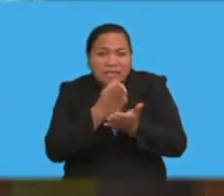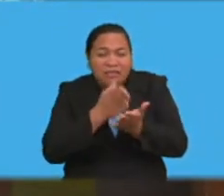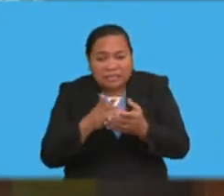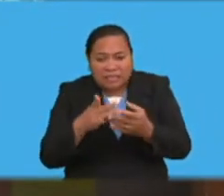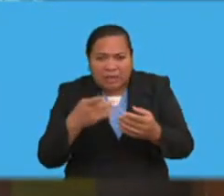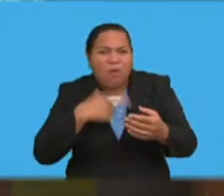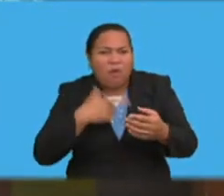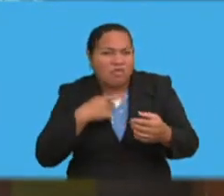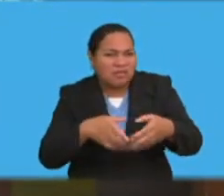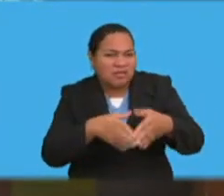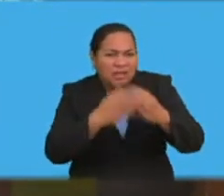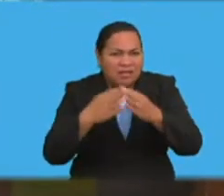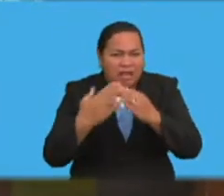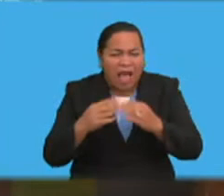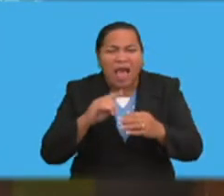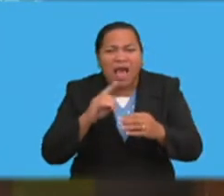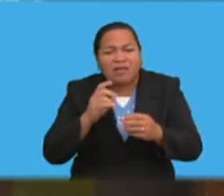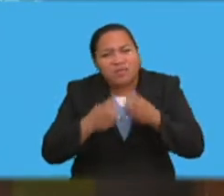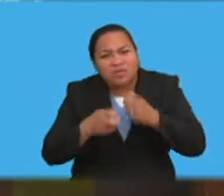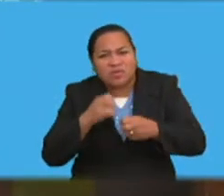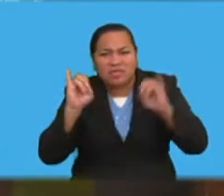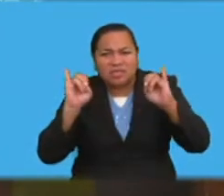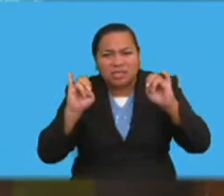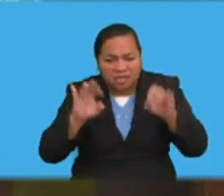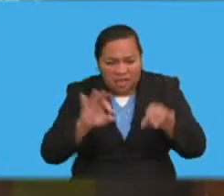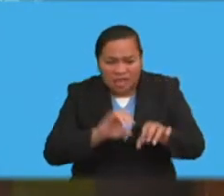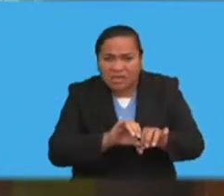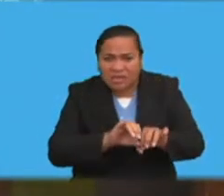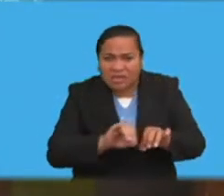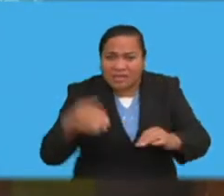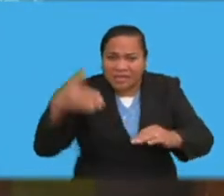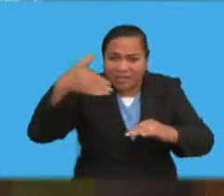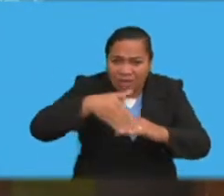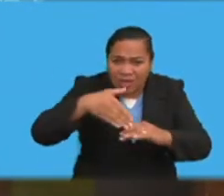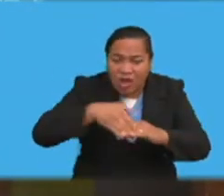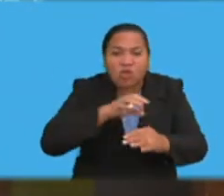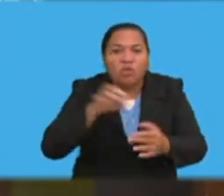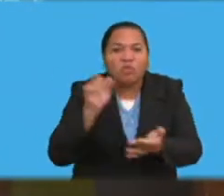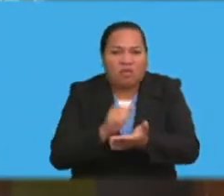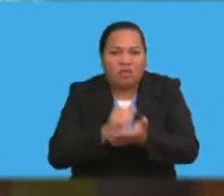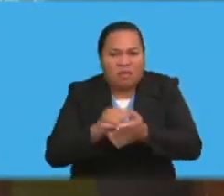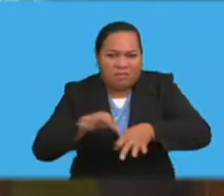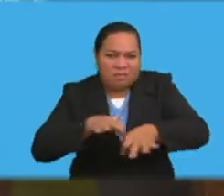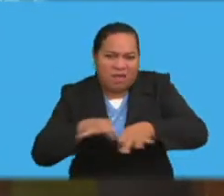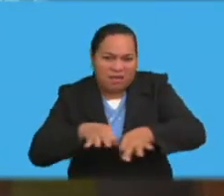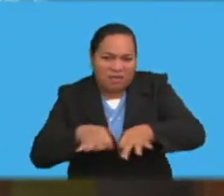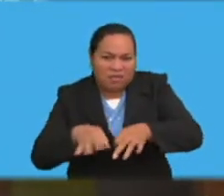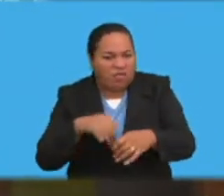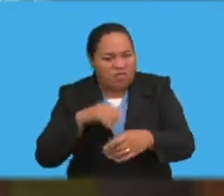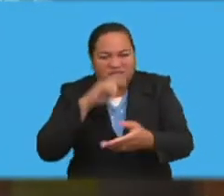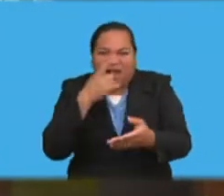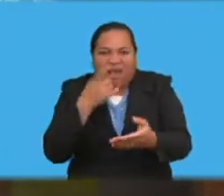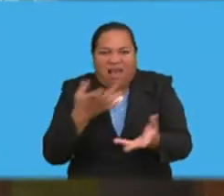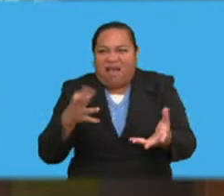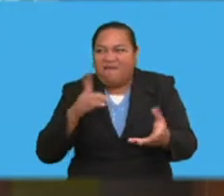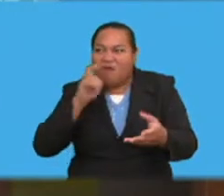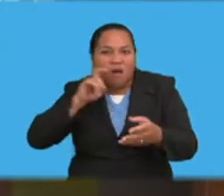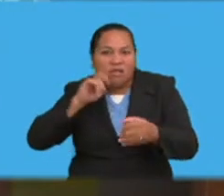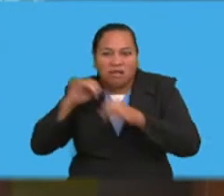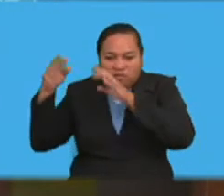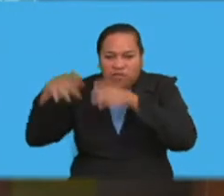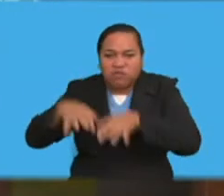created, while drainage systems are not adequately planned and developed, or existing drainage systems are not able to handle the new